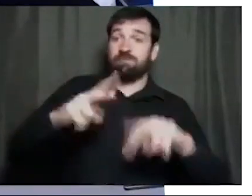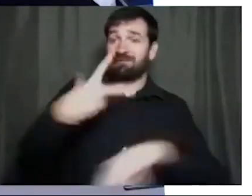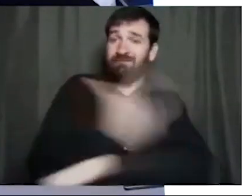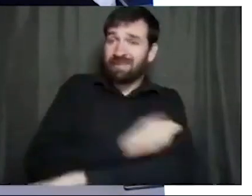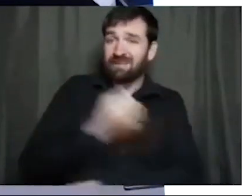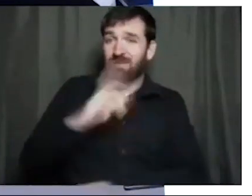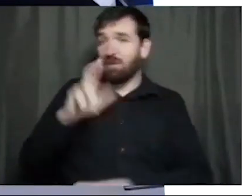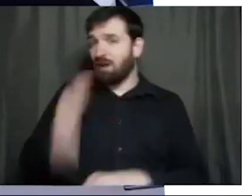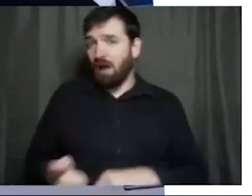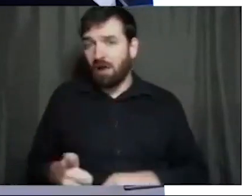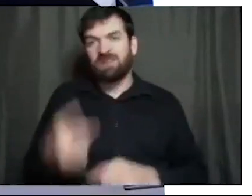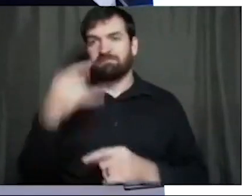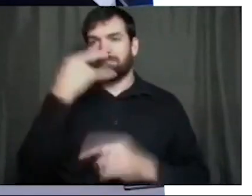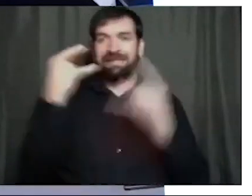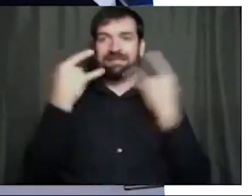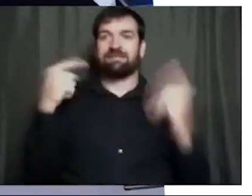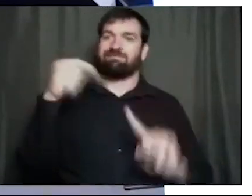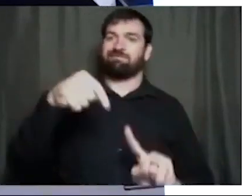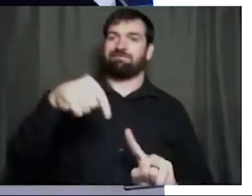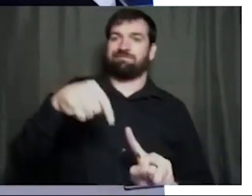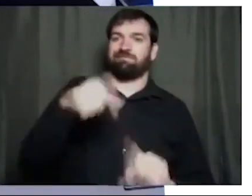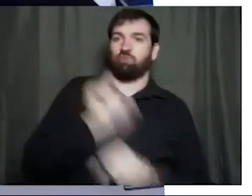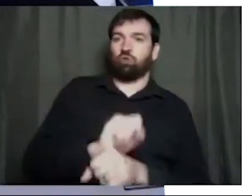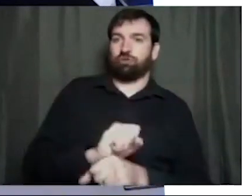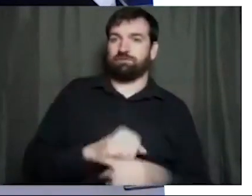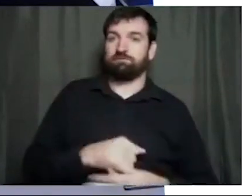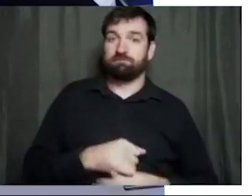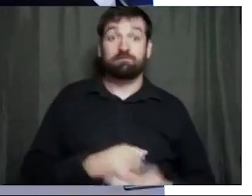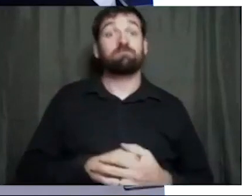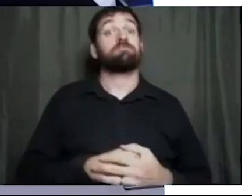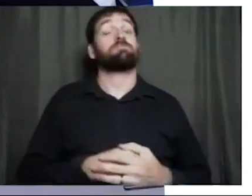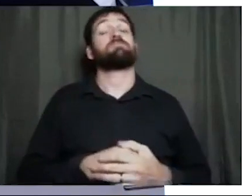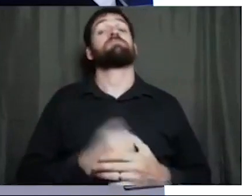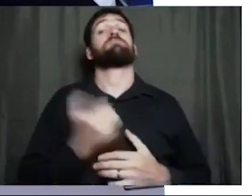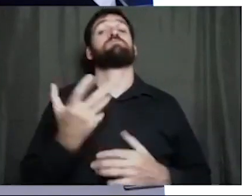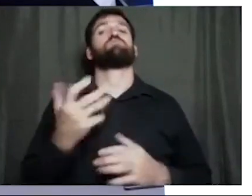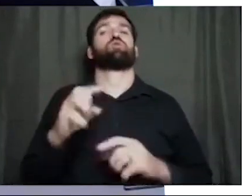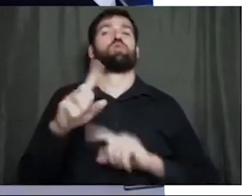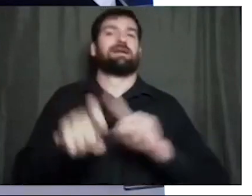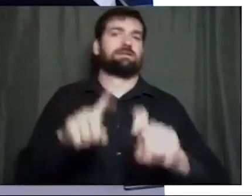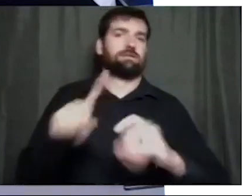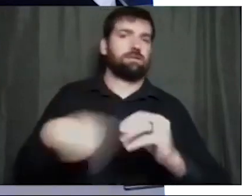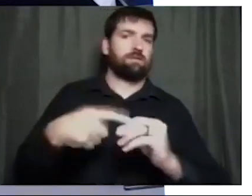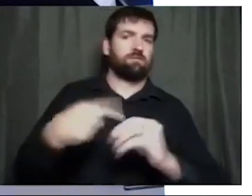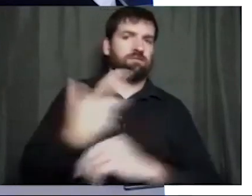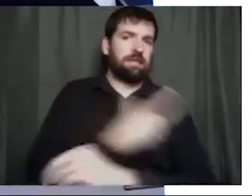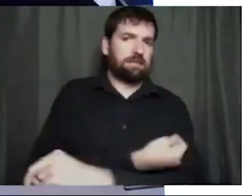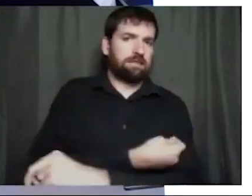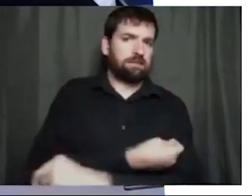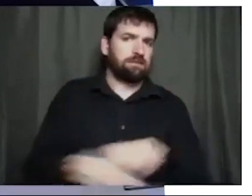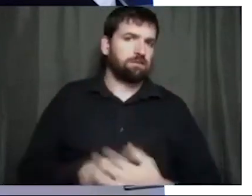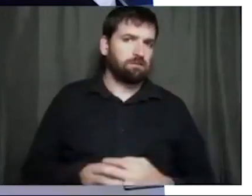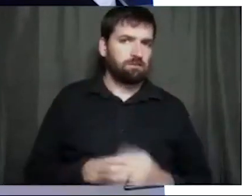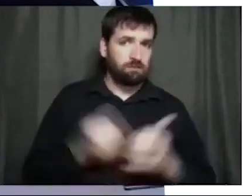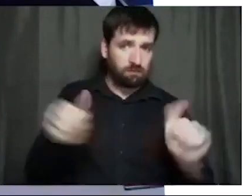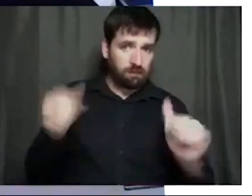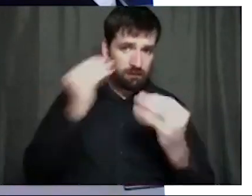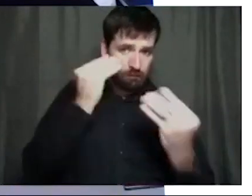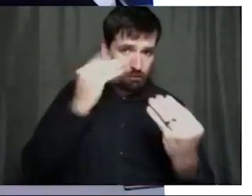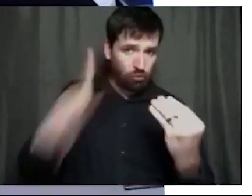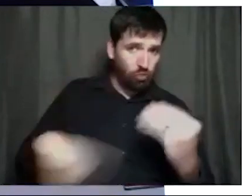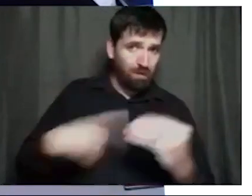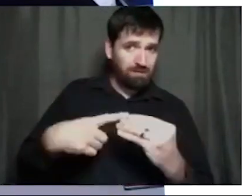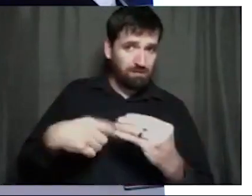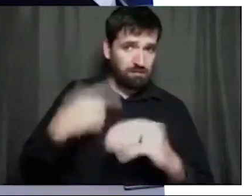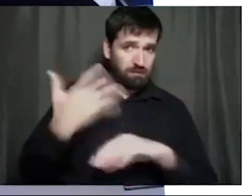mask work. Right. A couple things. I want to ask you about the vaccine. Any information about when that will be available for